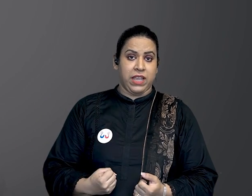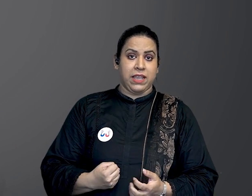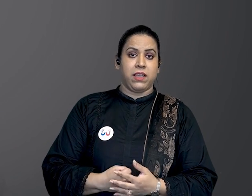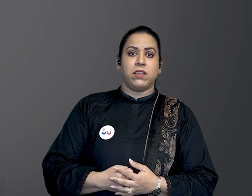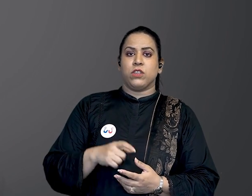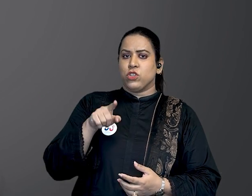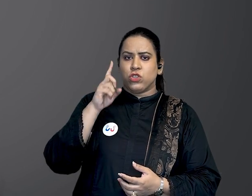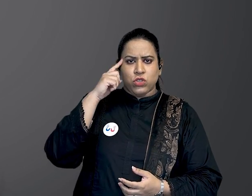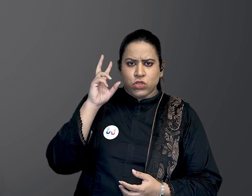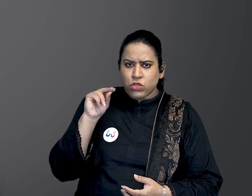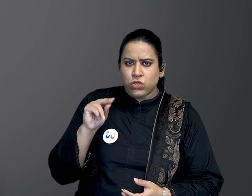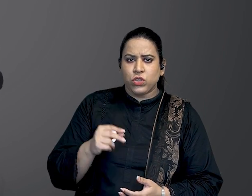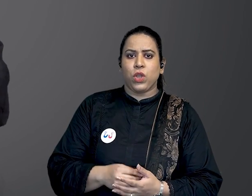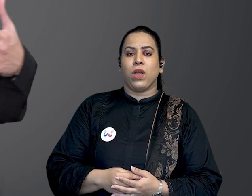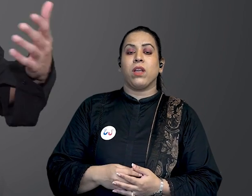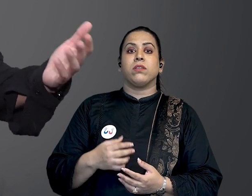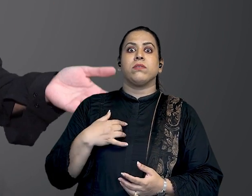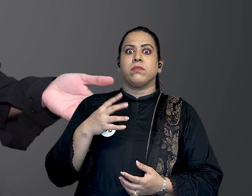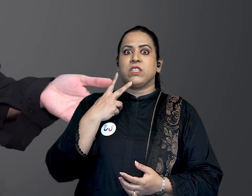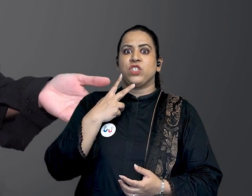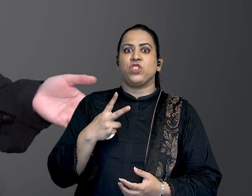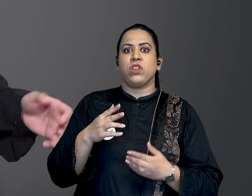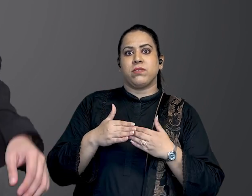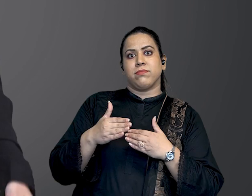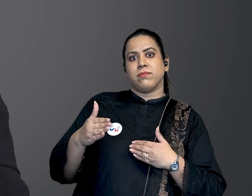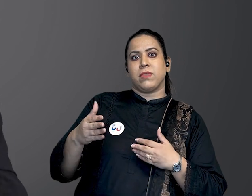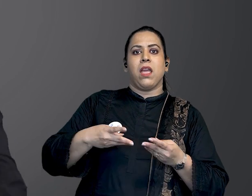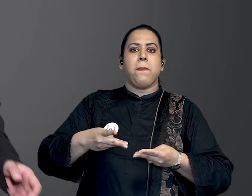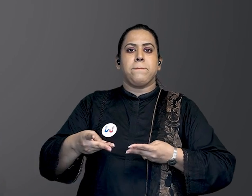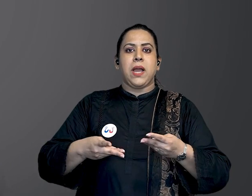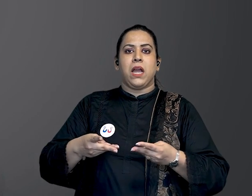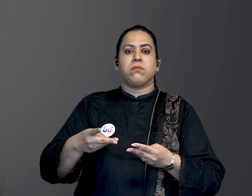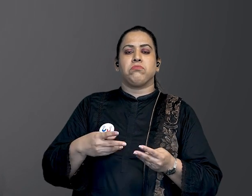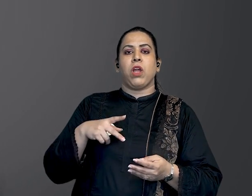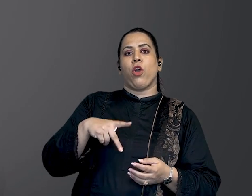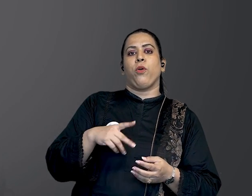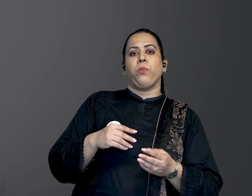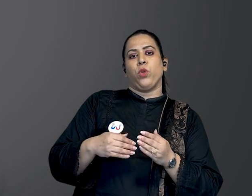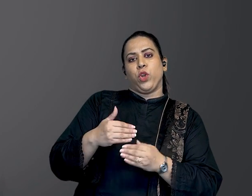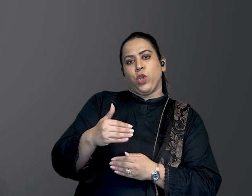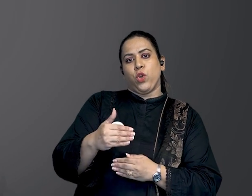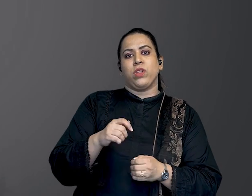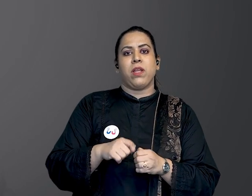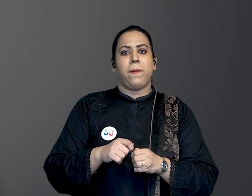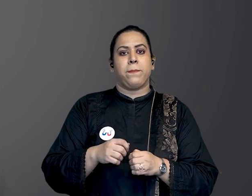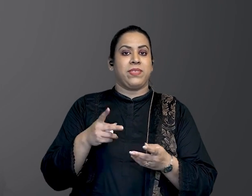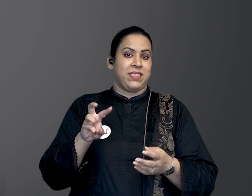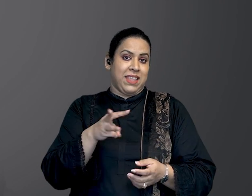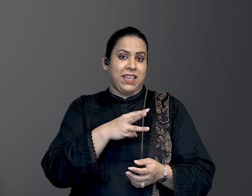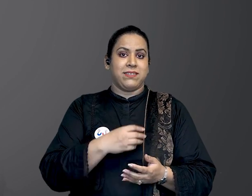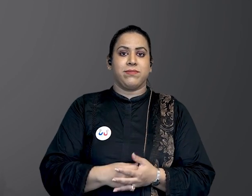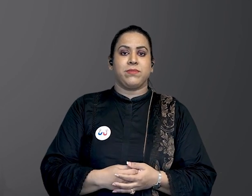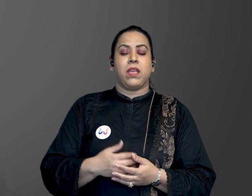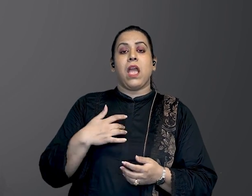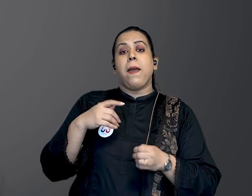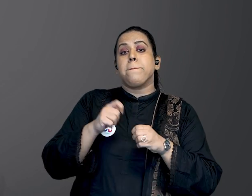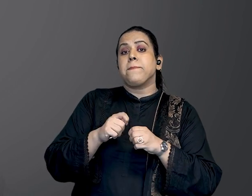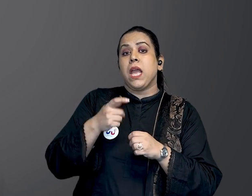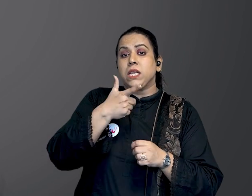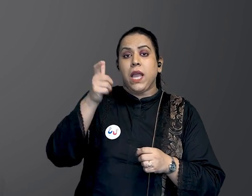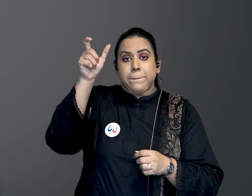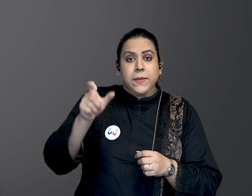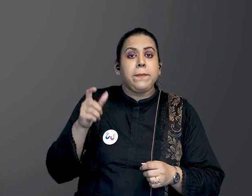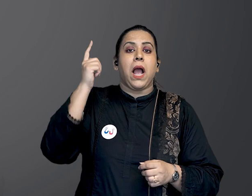weight faster or make us gain weight faster, or use this supplement, this plan, this